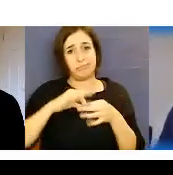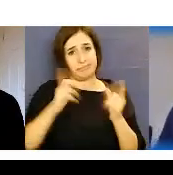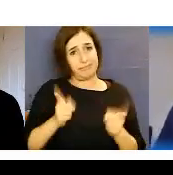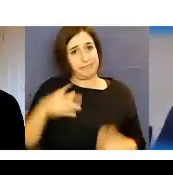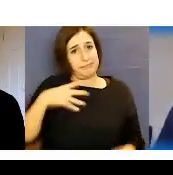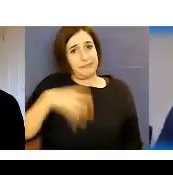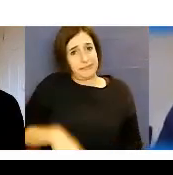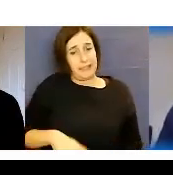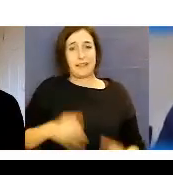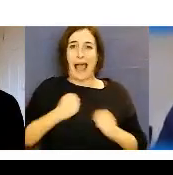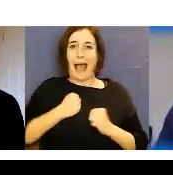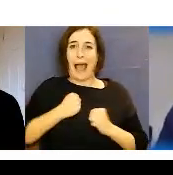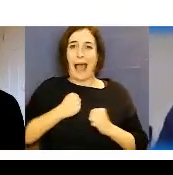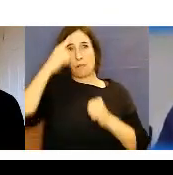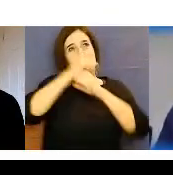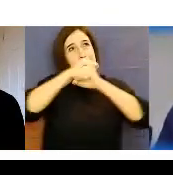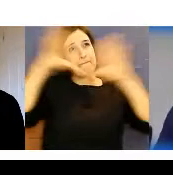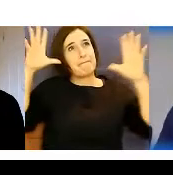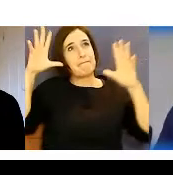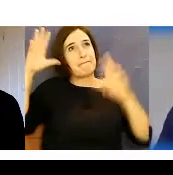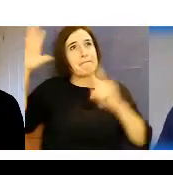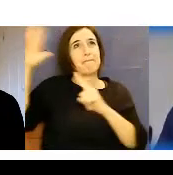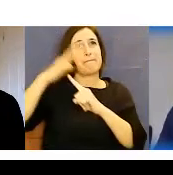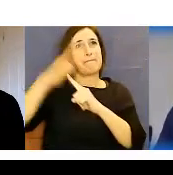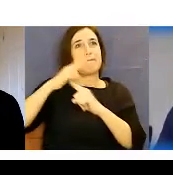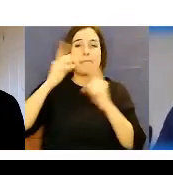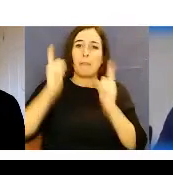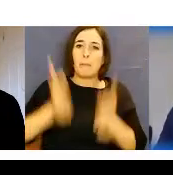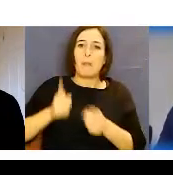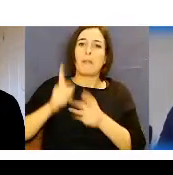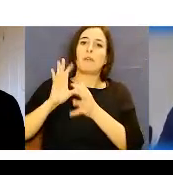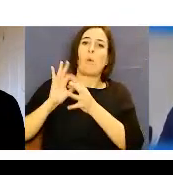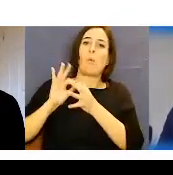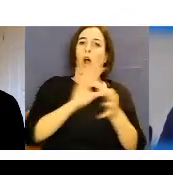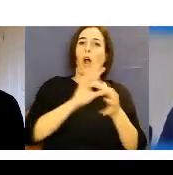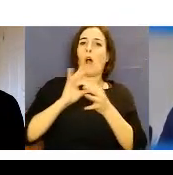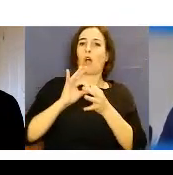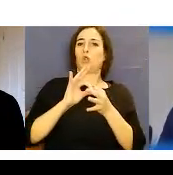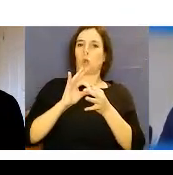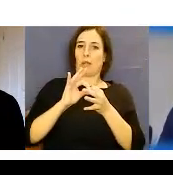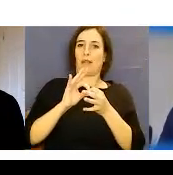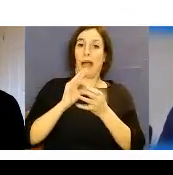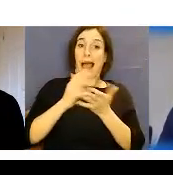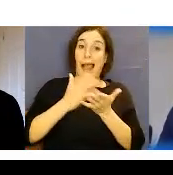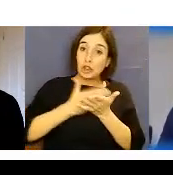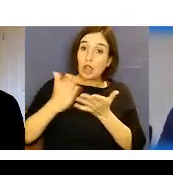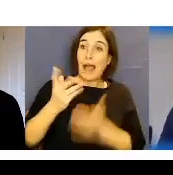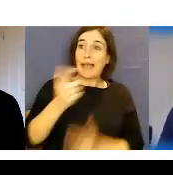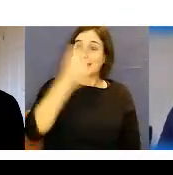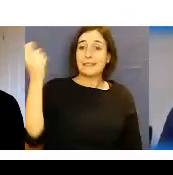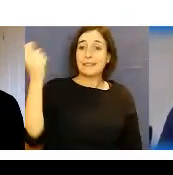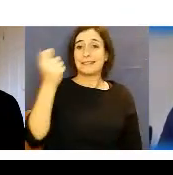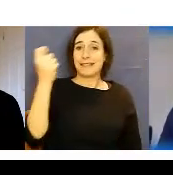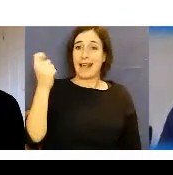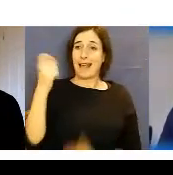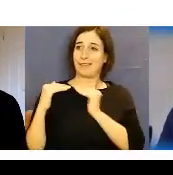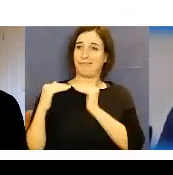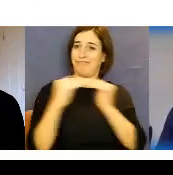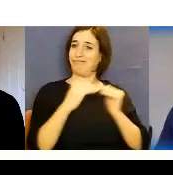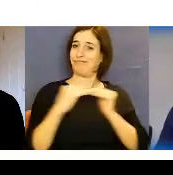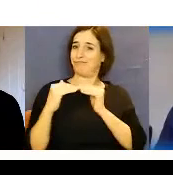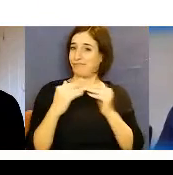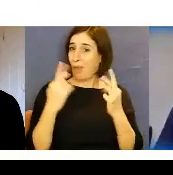around working collaboratively, you know, engaging and, you know, sharing this, you know, success as well together. So hopefully we can carry on doing that in the long